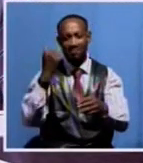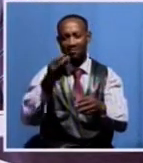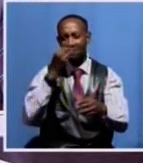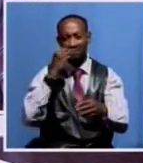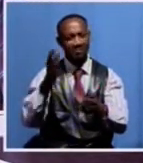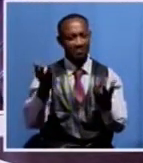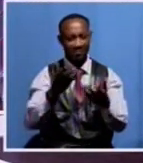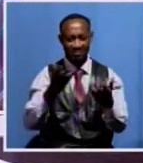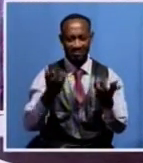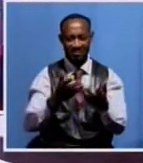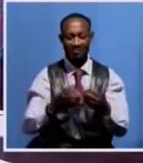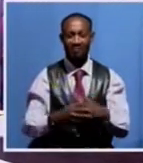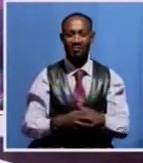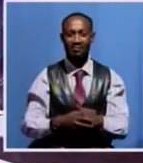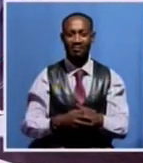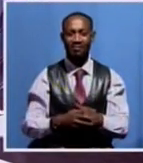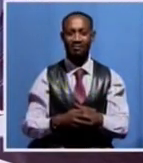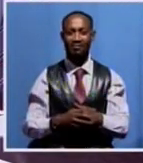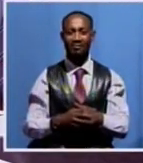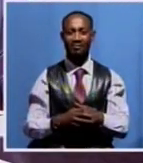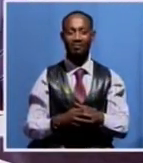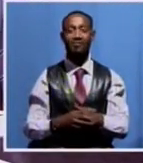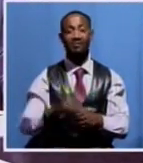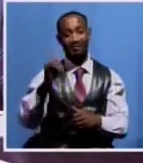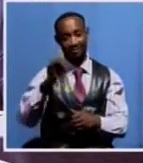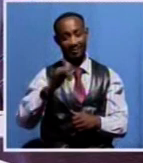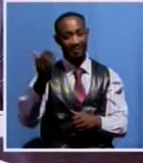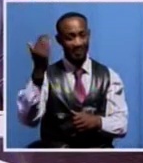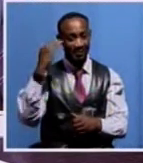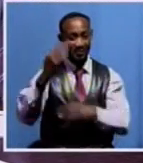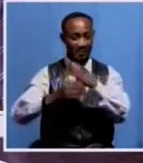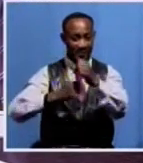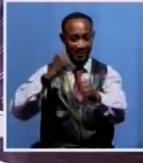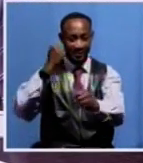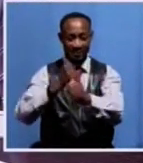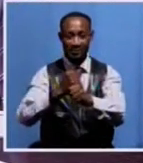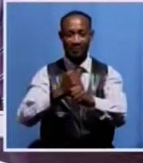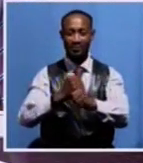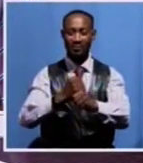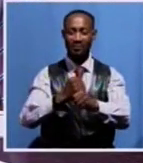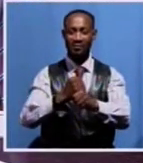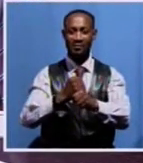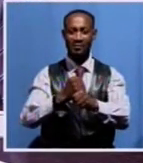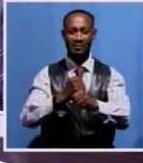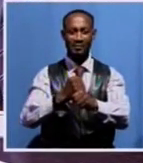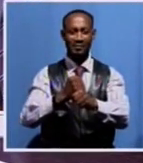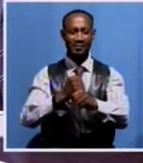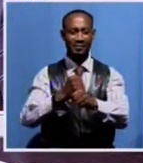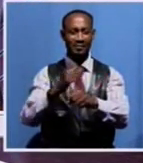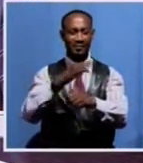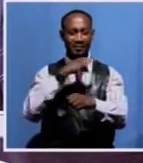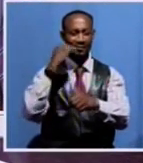suppose. Well, that's not exactly fair. Last year, the farmer